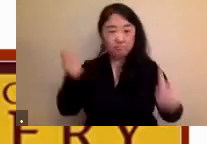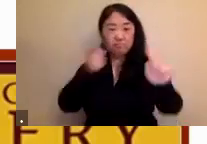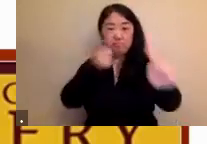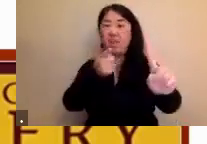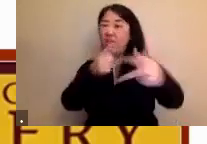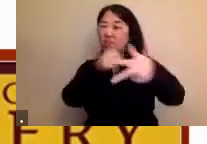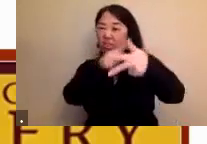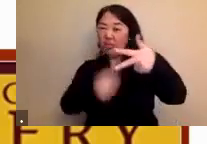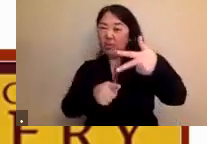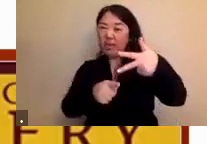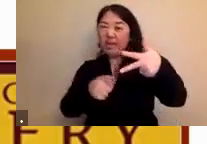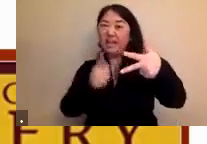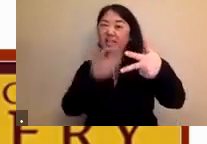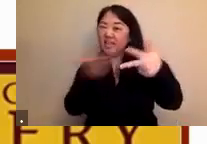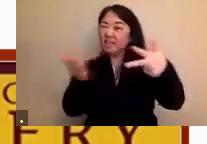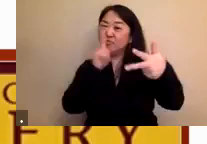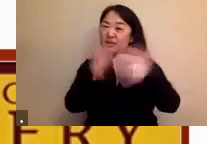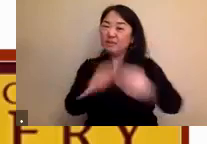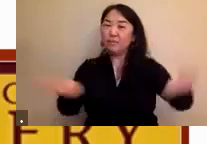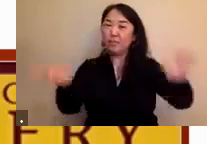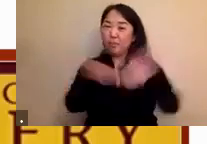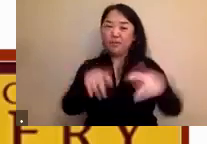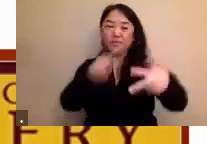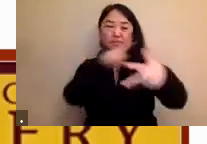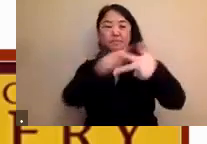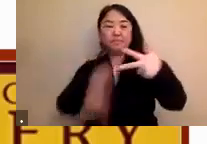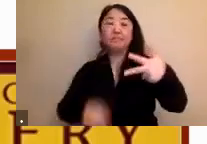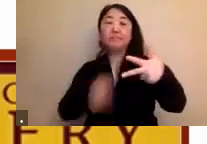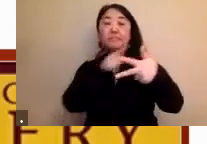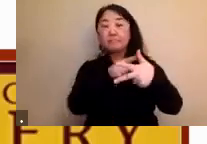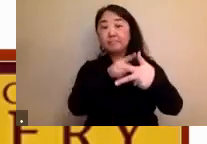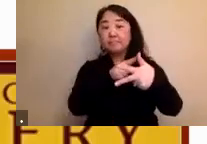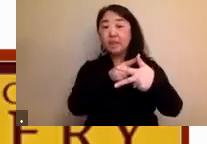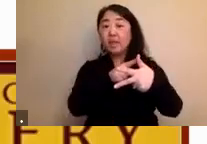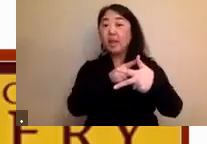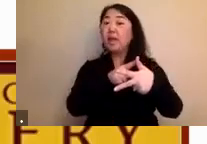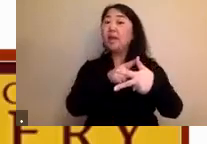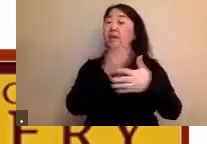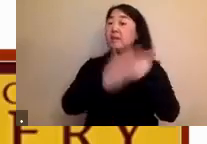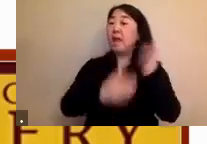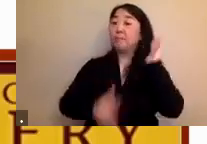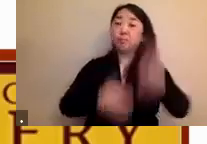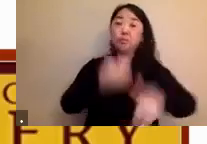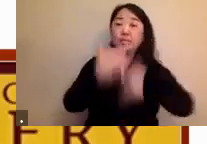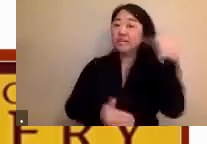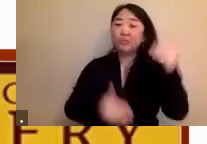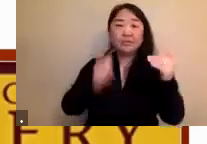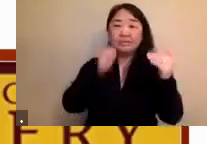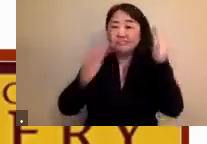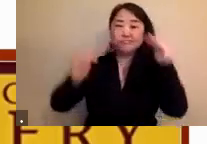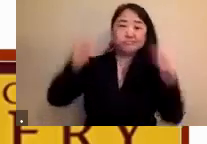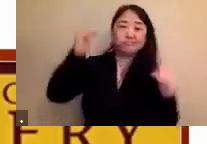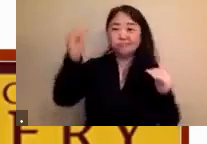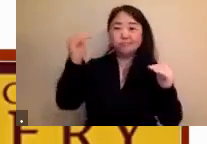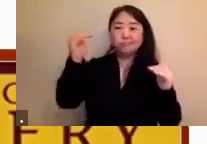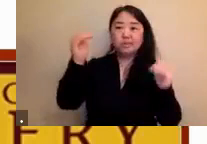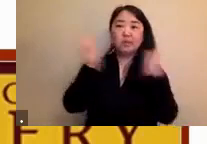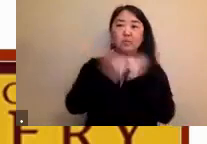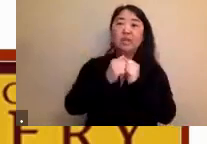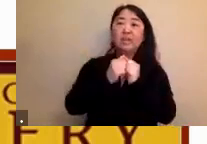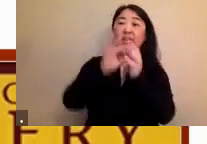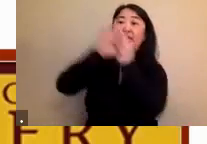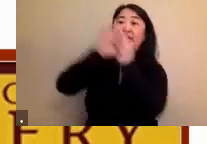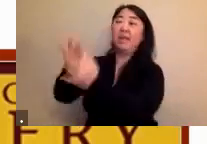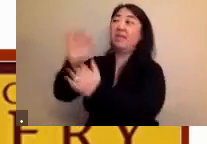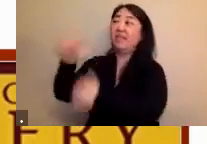recognize. Number one, he directs procedural inequities to those